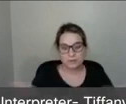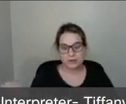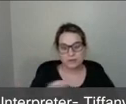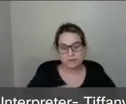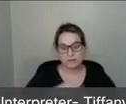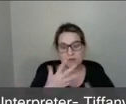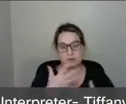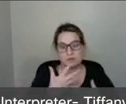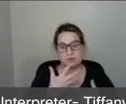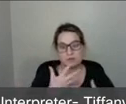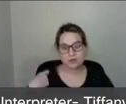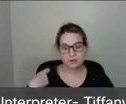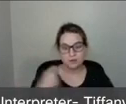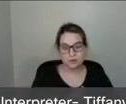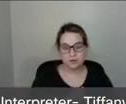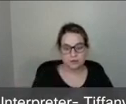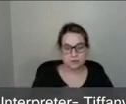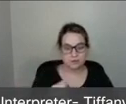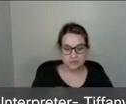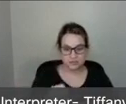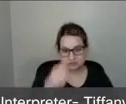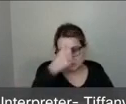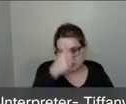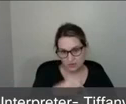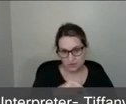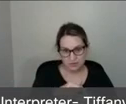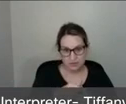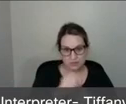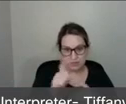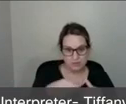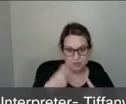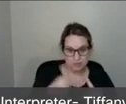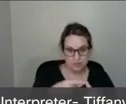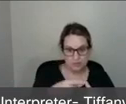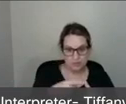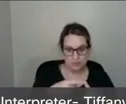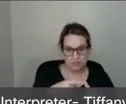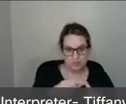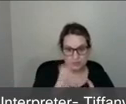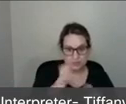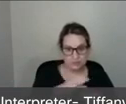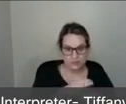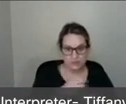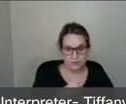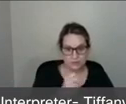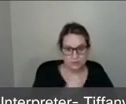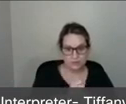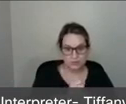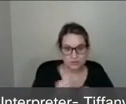Arizona's Latinos must be kept in mind when the commission reviews and makes changes to these draft maps. Thanks for your time.